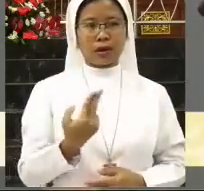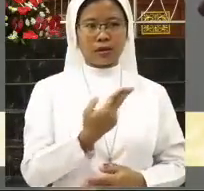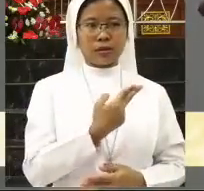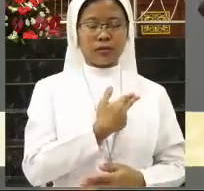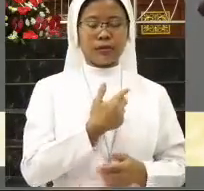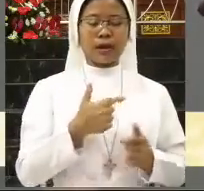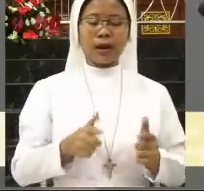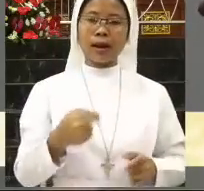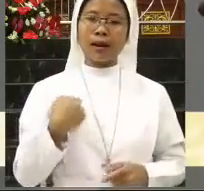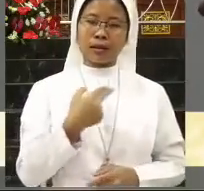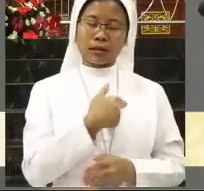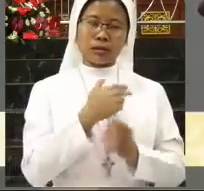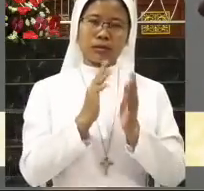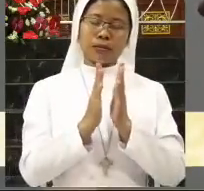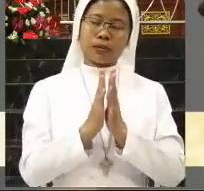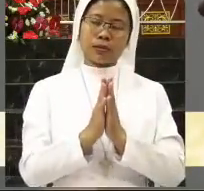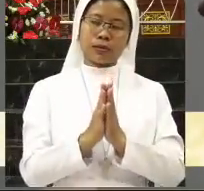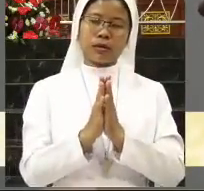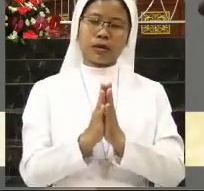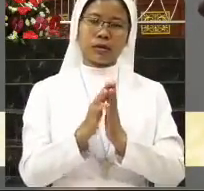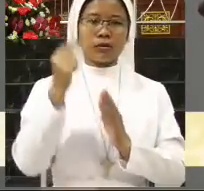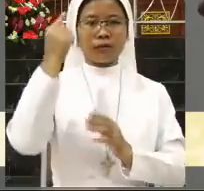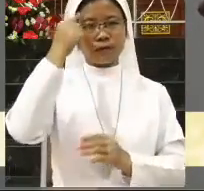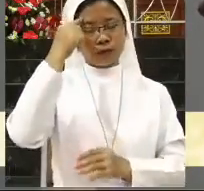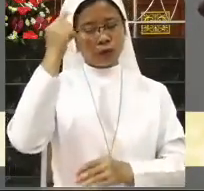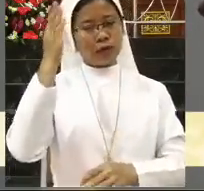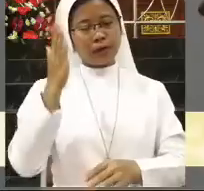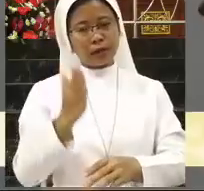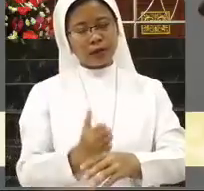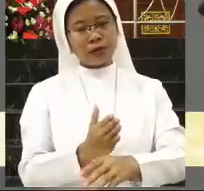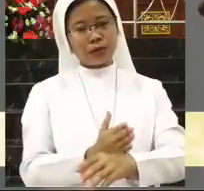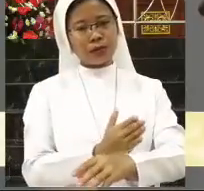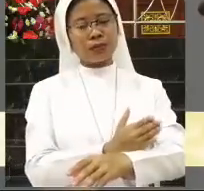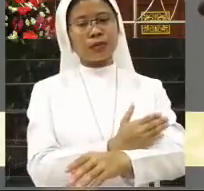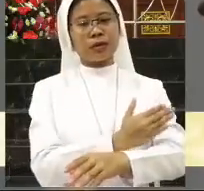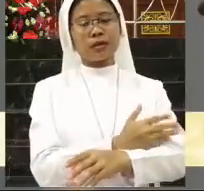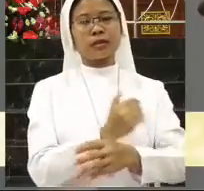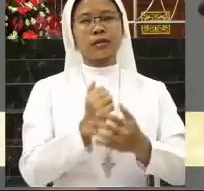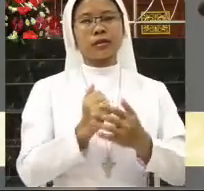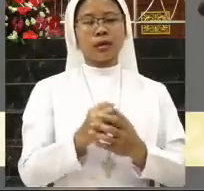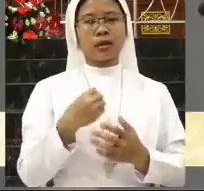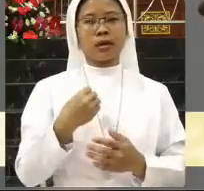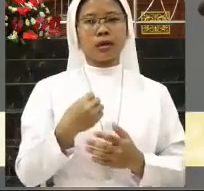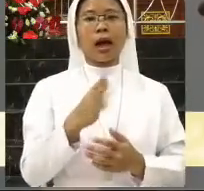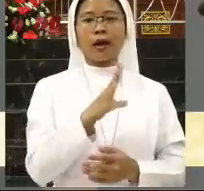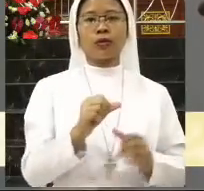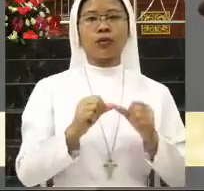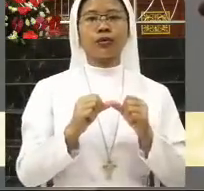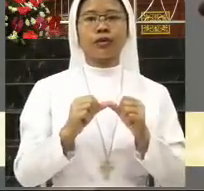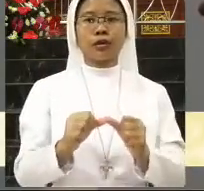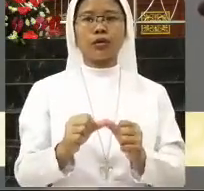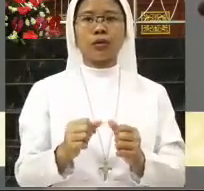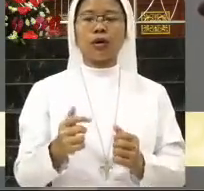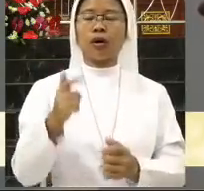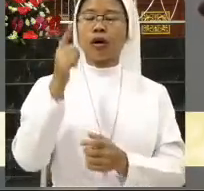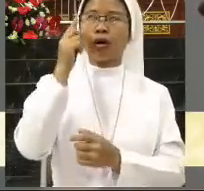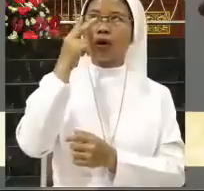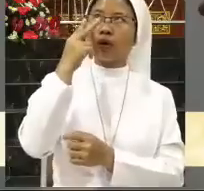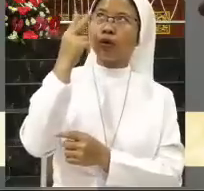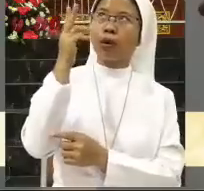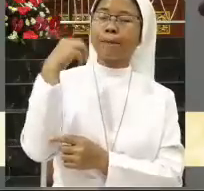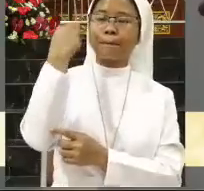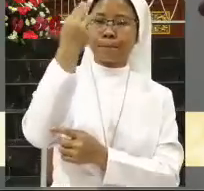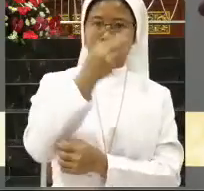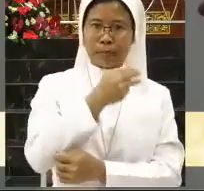Let us pray then for the grace of humility, and let us continue as well to gaze upon Mary, whose